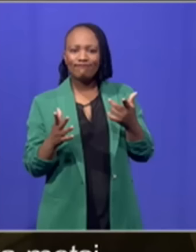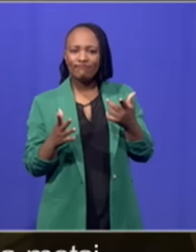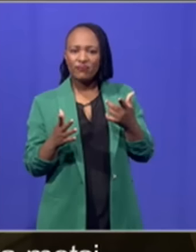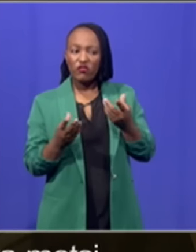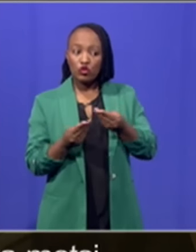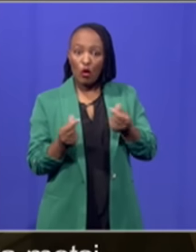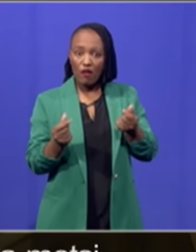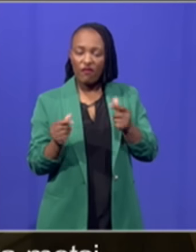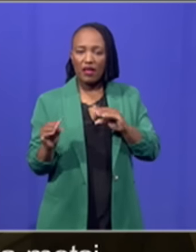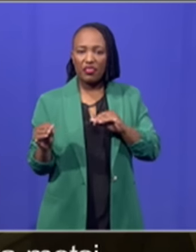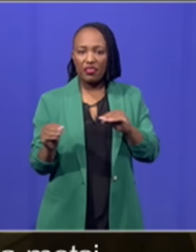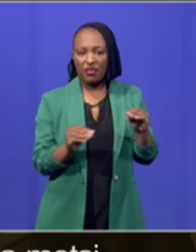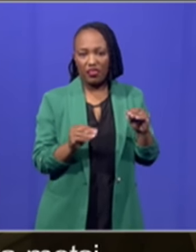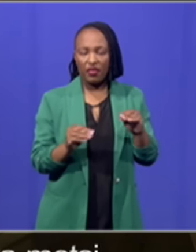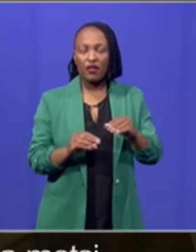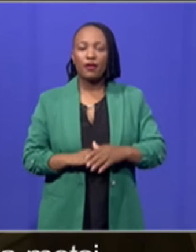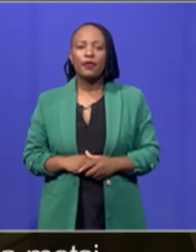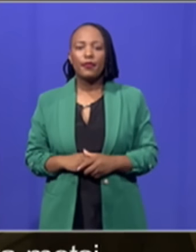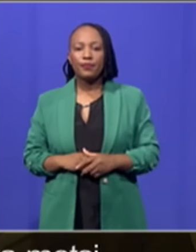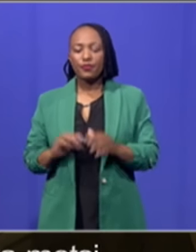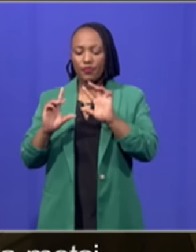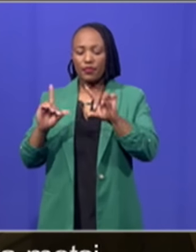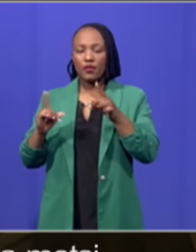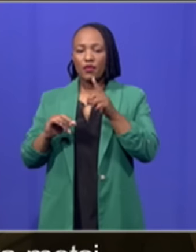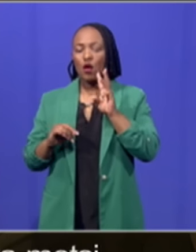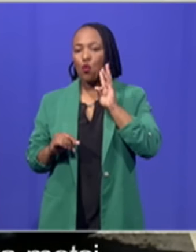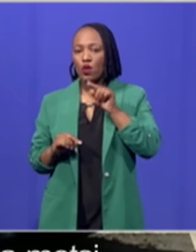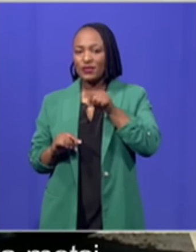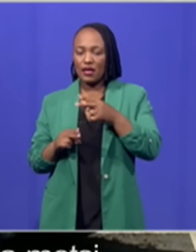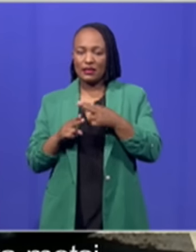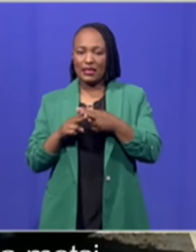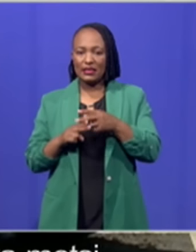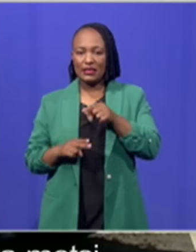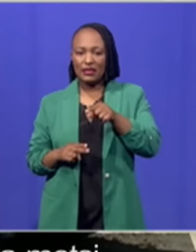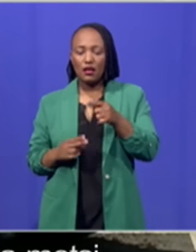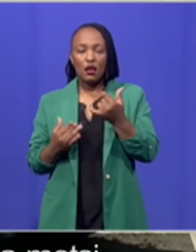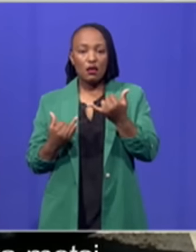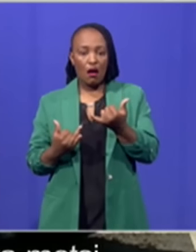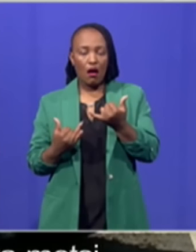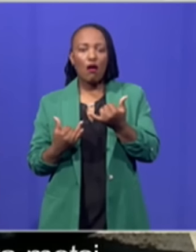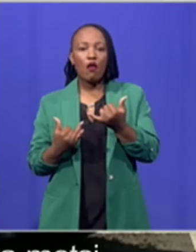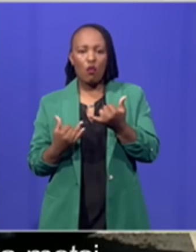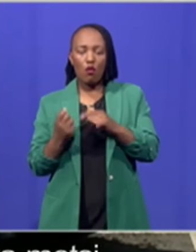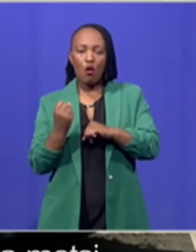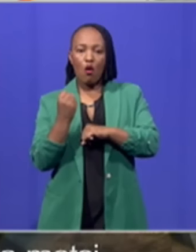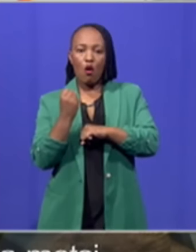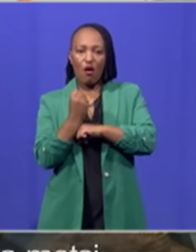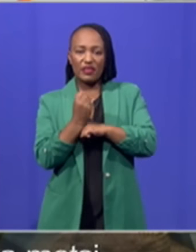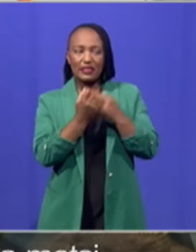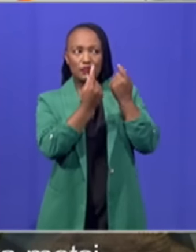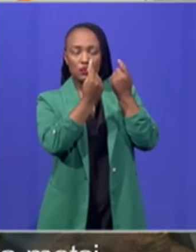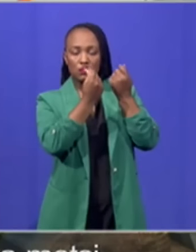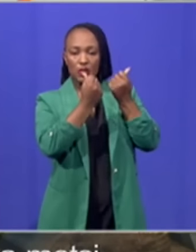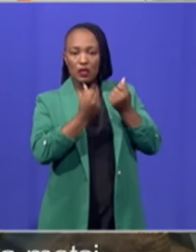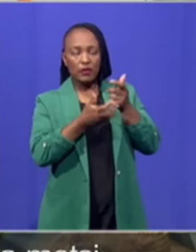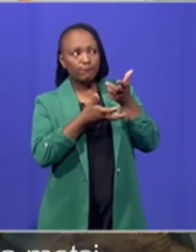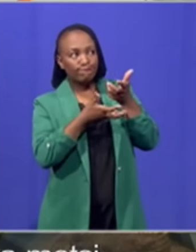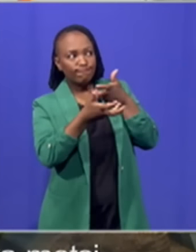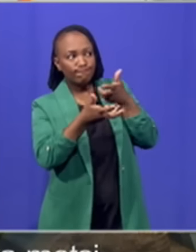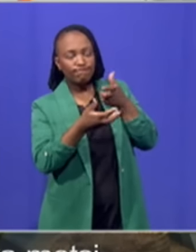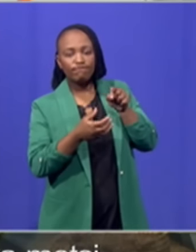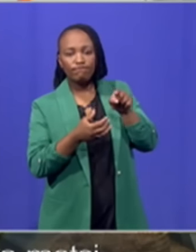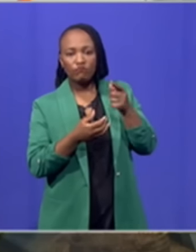time. Khabagare lefapha la metsi le kgelo le leswe la re le mo ditherisanong le kantoro ya matlotlo bosetšhaba go se